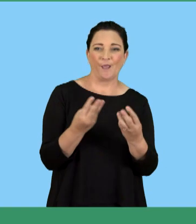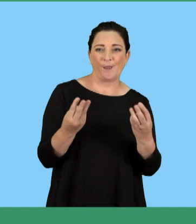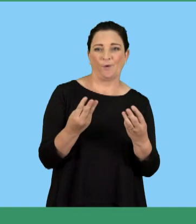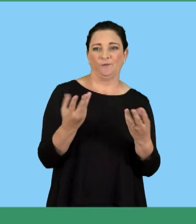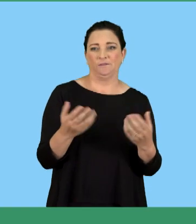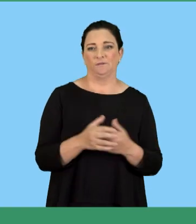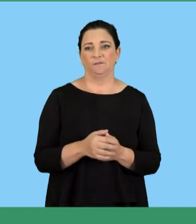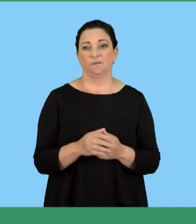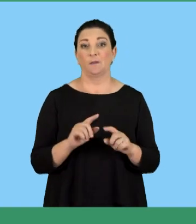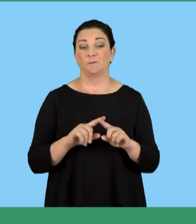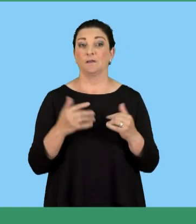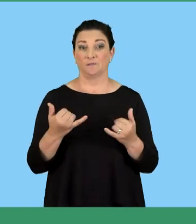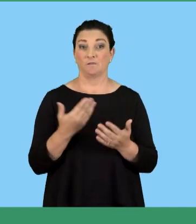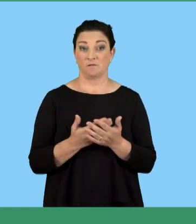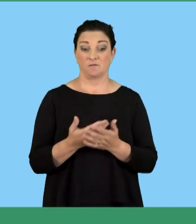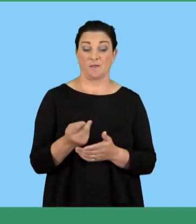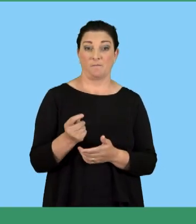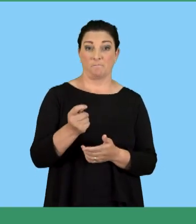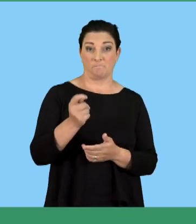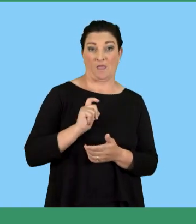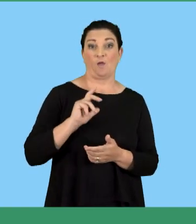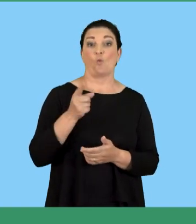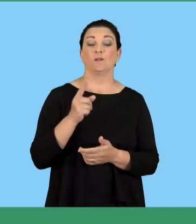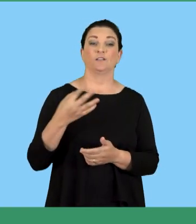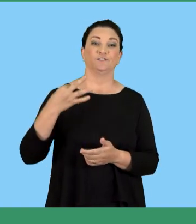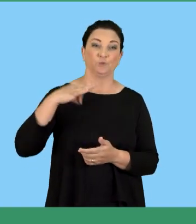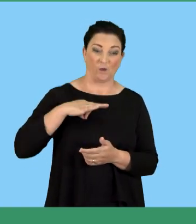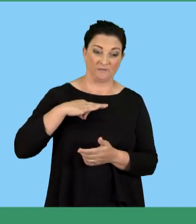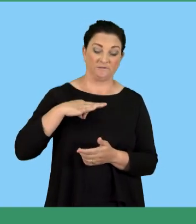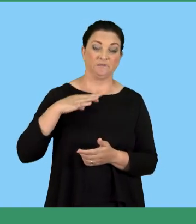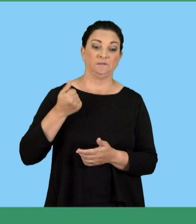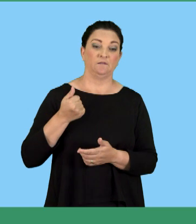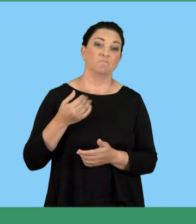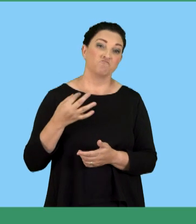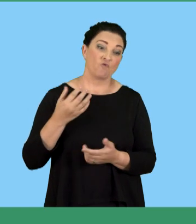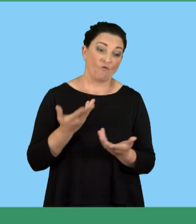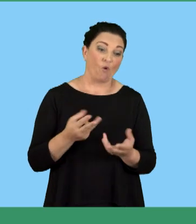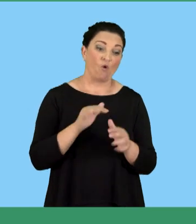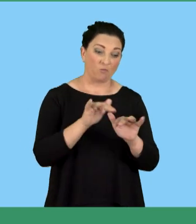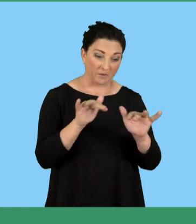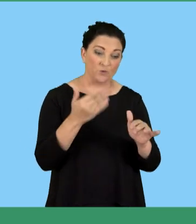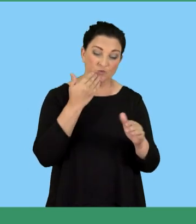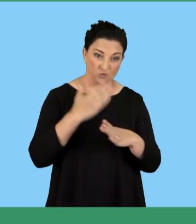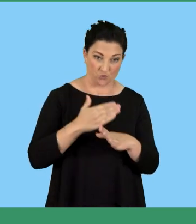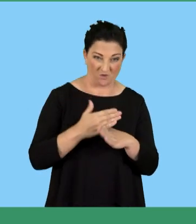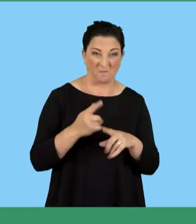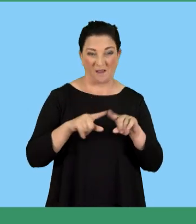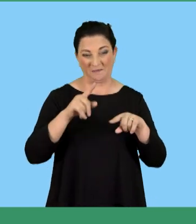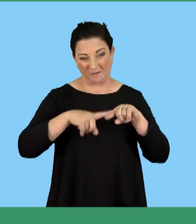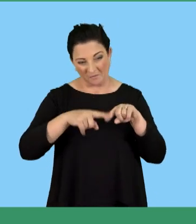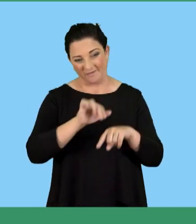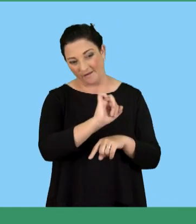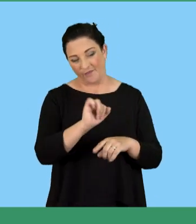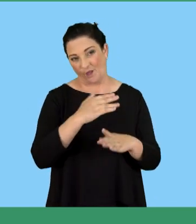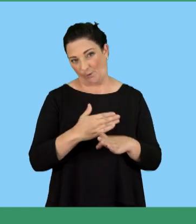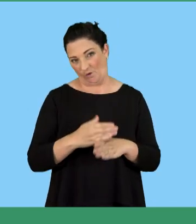they can pay fair wages and salaries to their workers based on the nature of their work. So